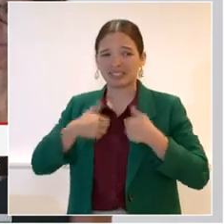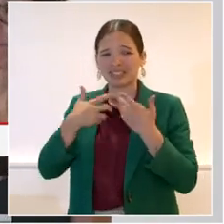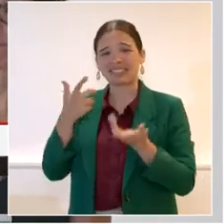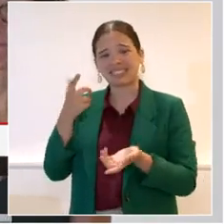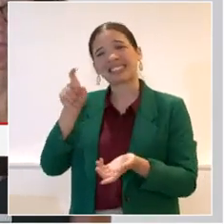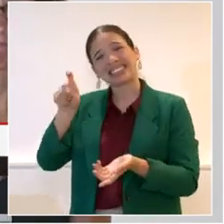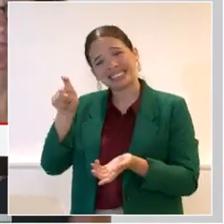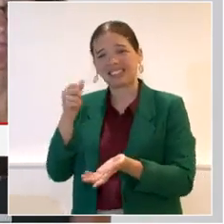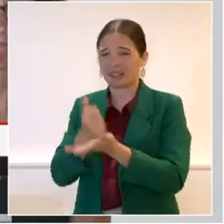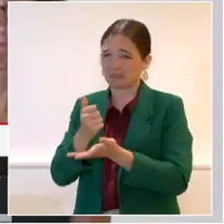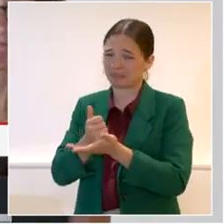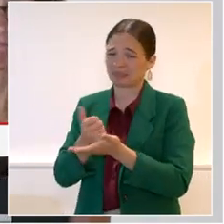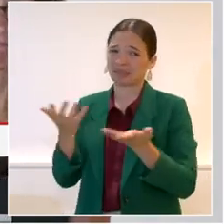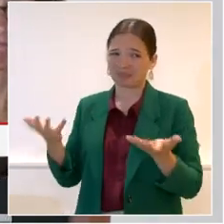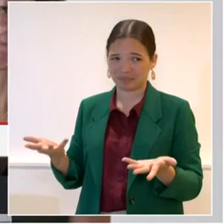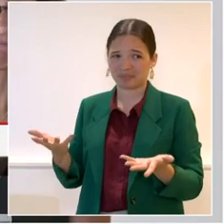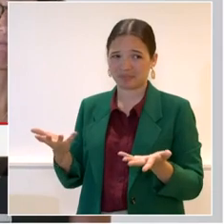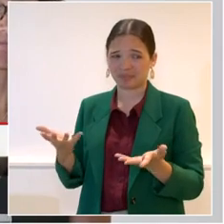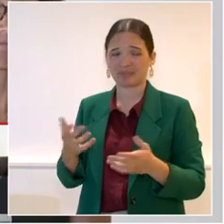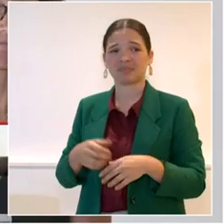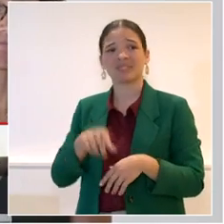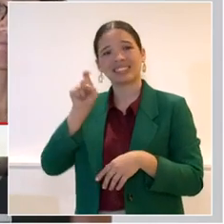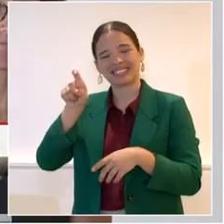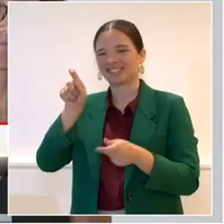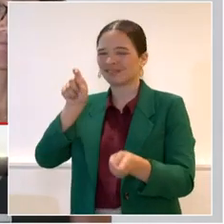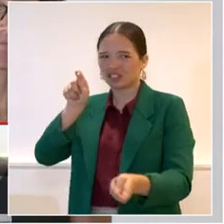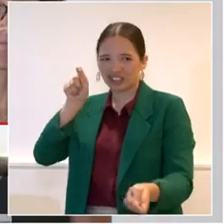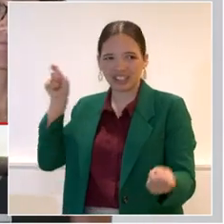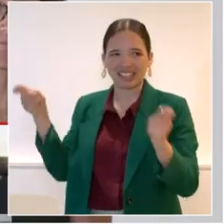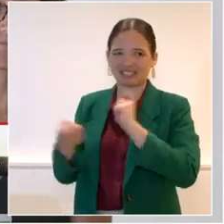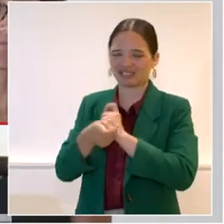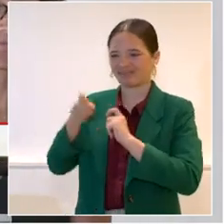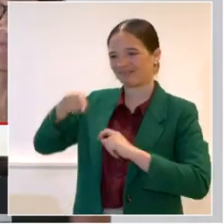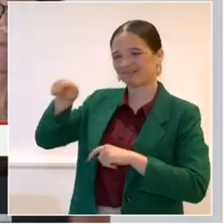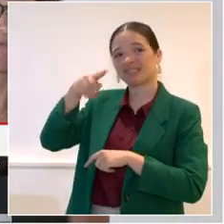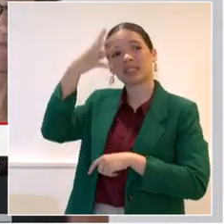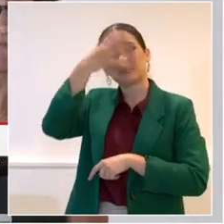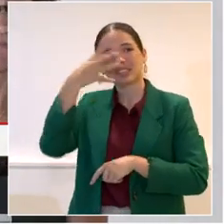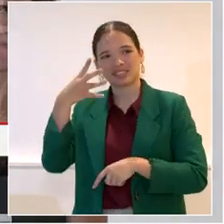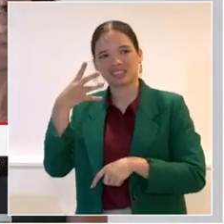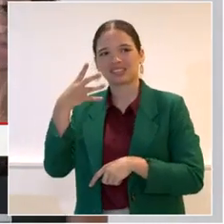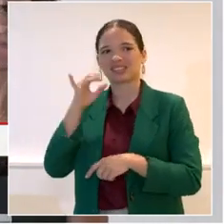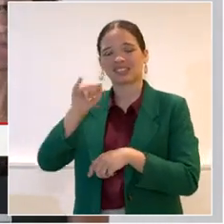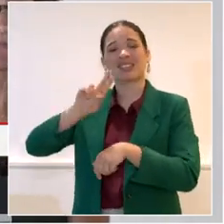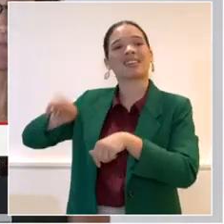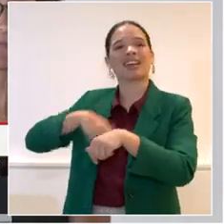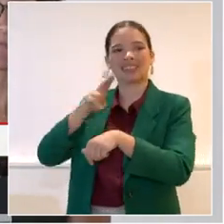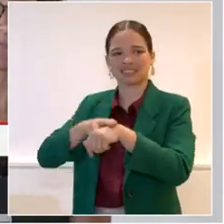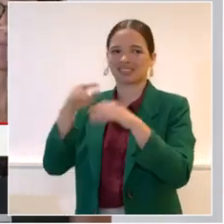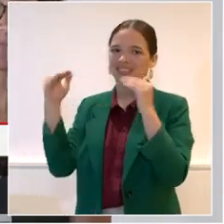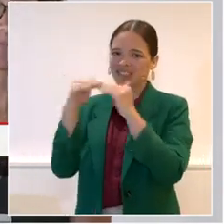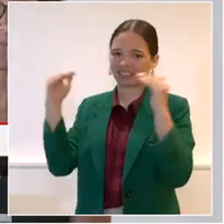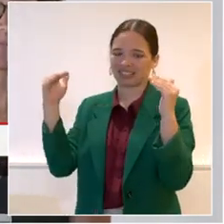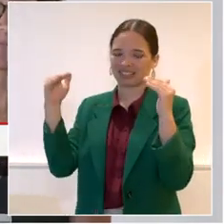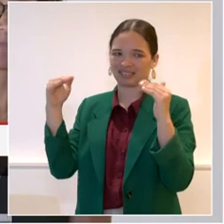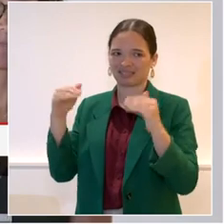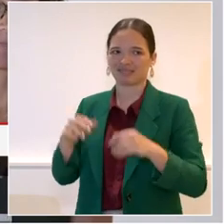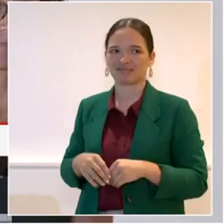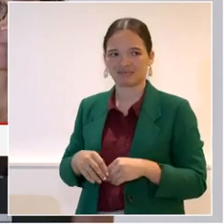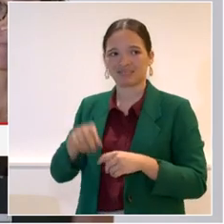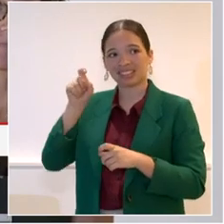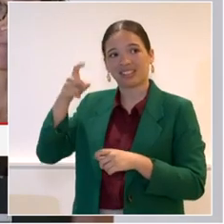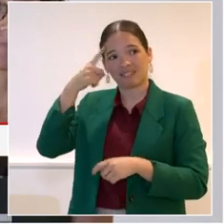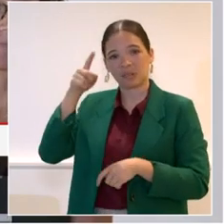a comprehensive immigration reform at the national level, and that's got to happen. We need it for DC residents as